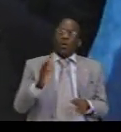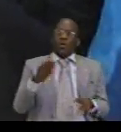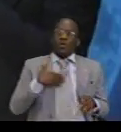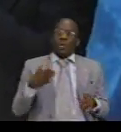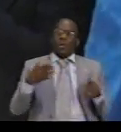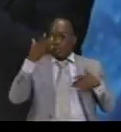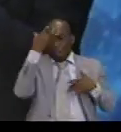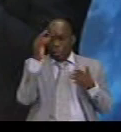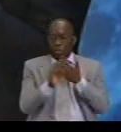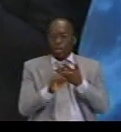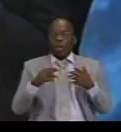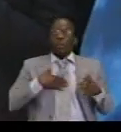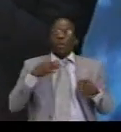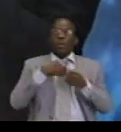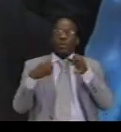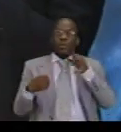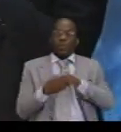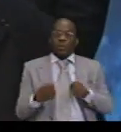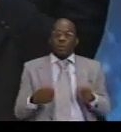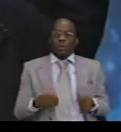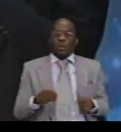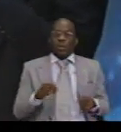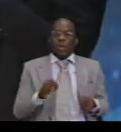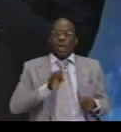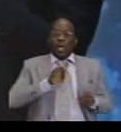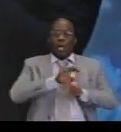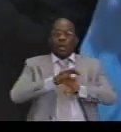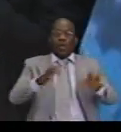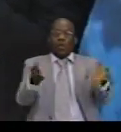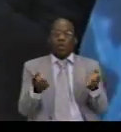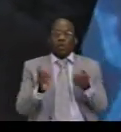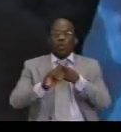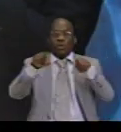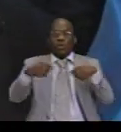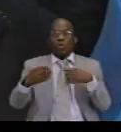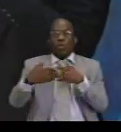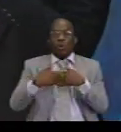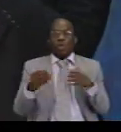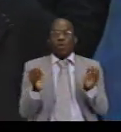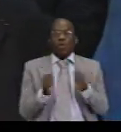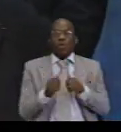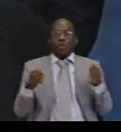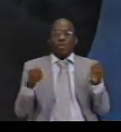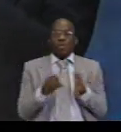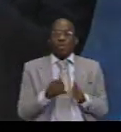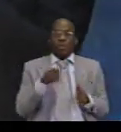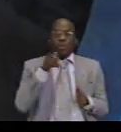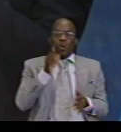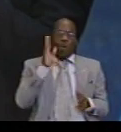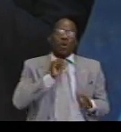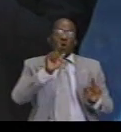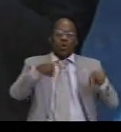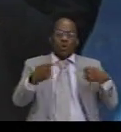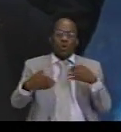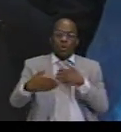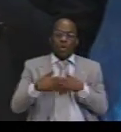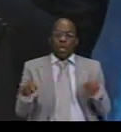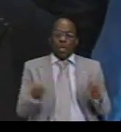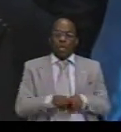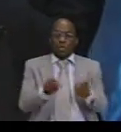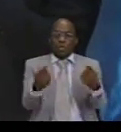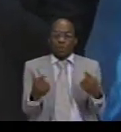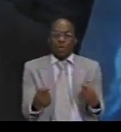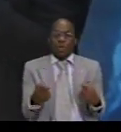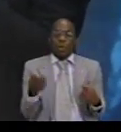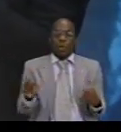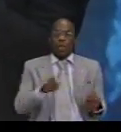my problem, I don't want to go back with it. And will not go back as you came. The Lord will